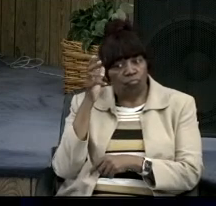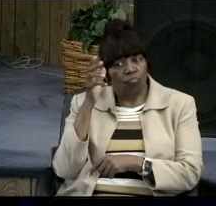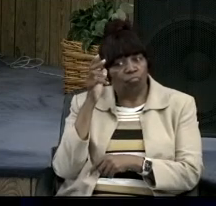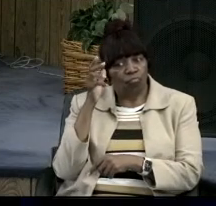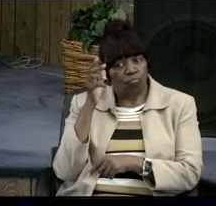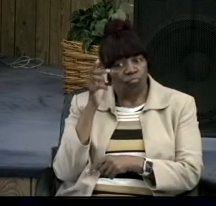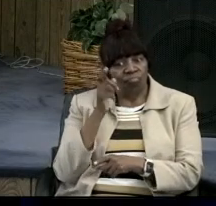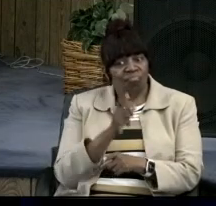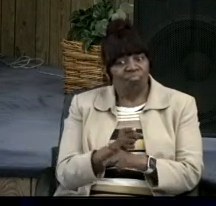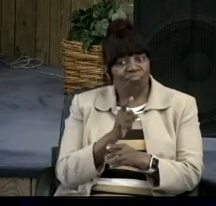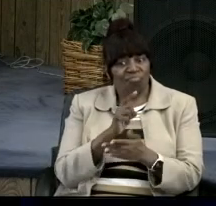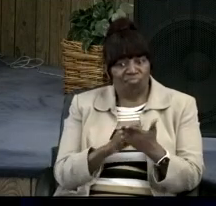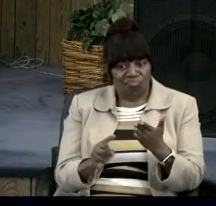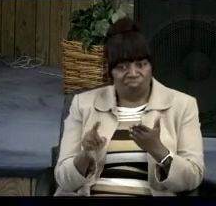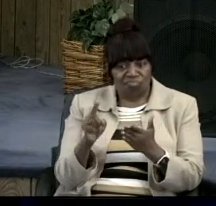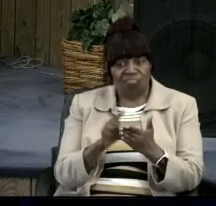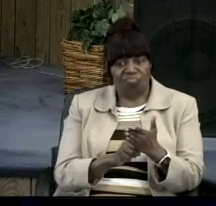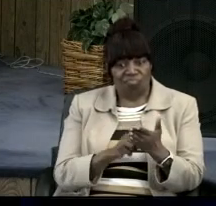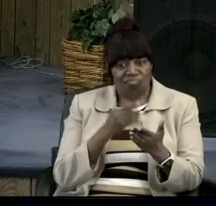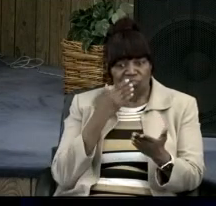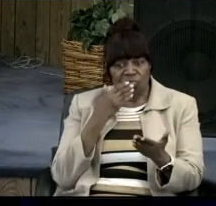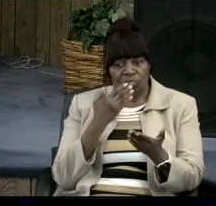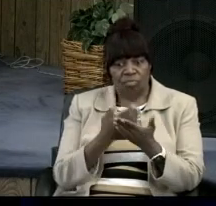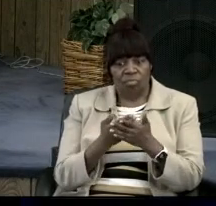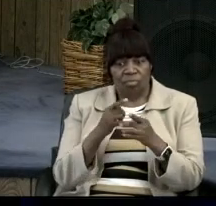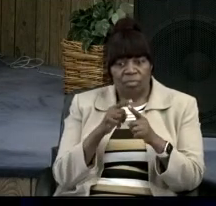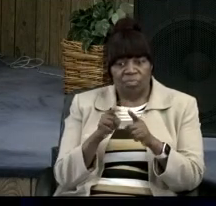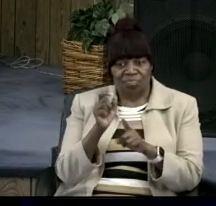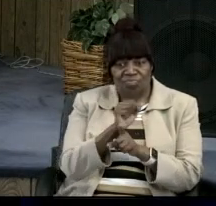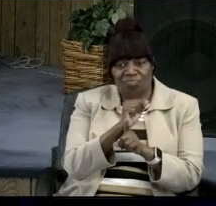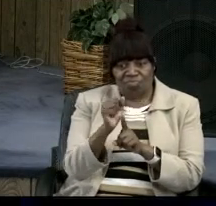Correction is good, but abuse is deadly.